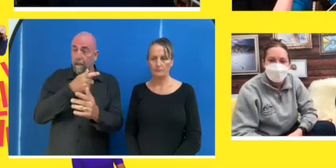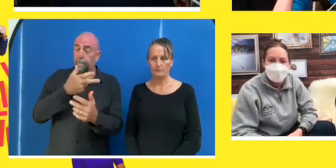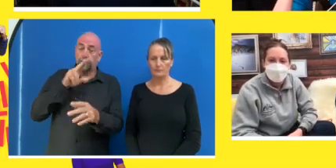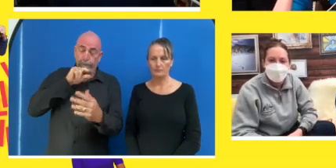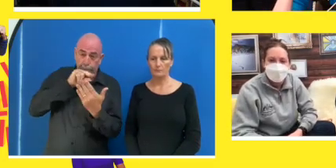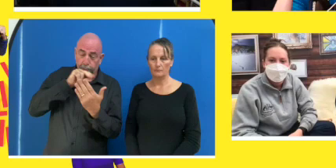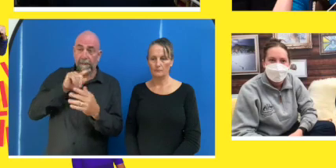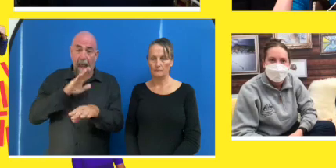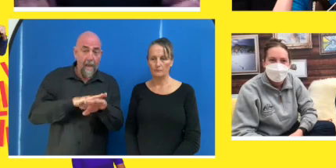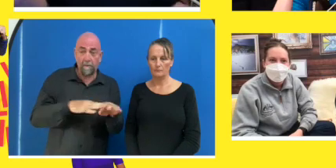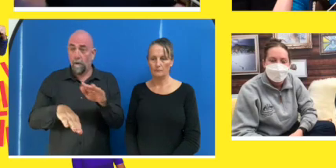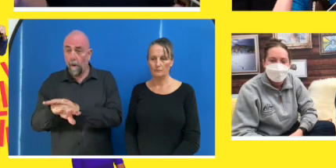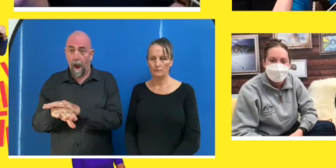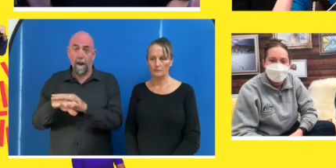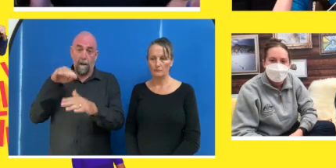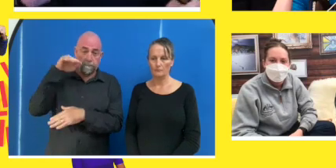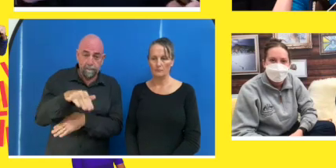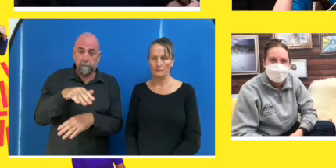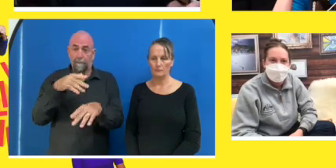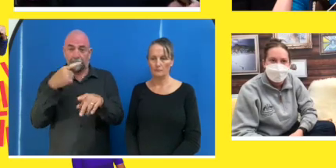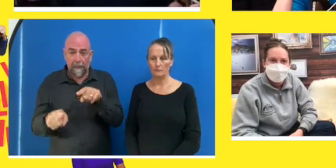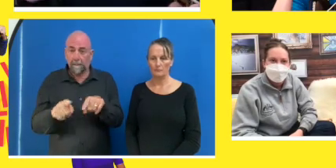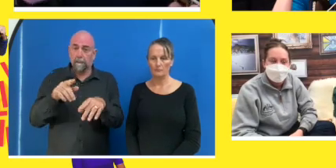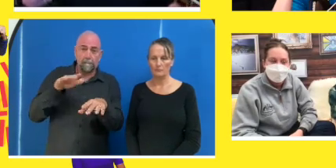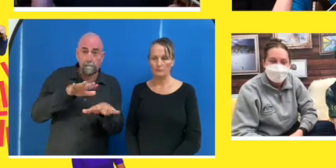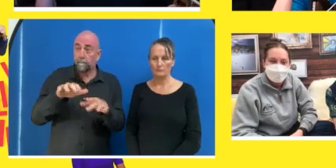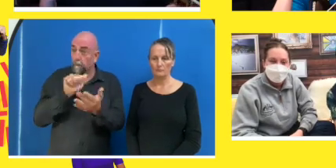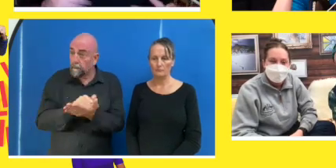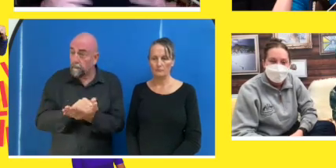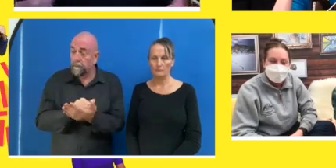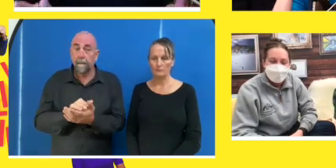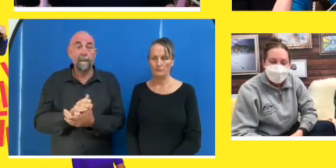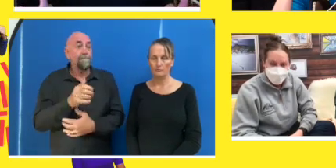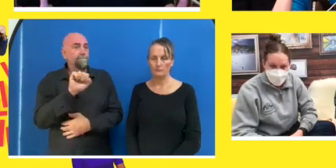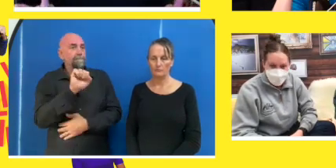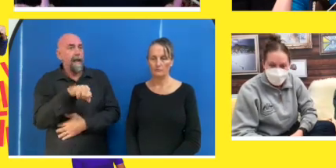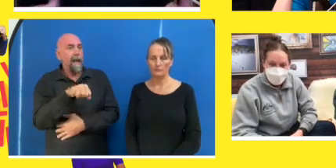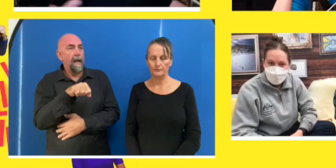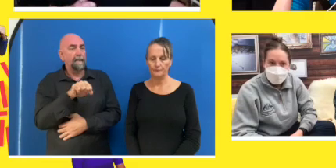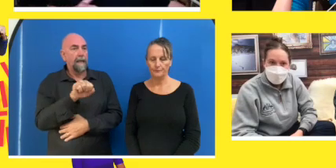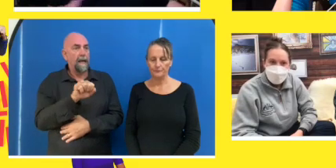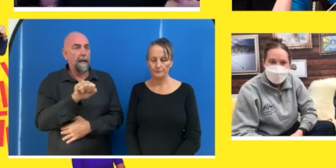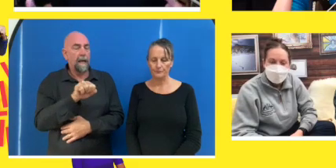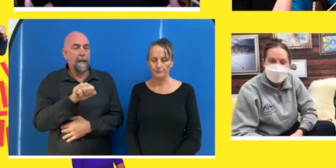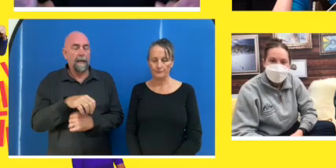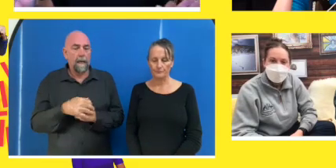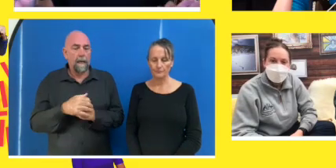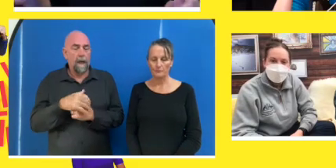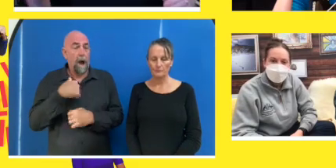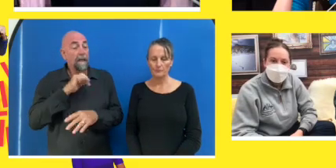going down that hill, Pat? As a vision impaired athlete, you're using a lot of Amelia's cues to know left,